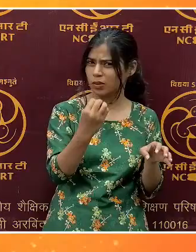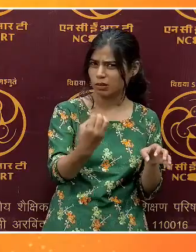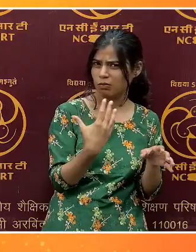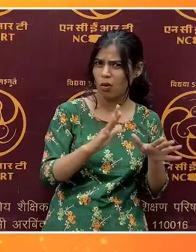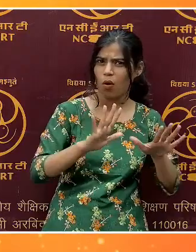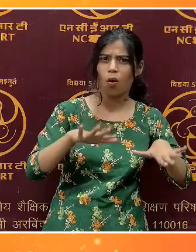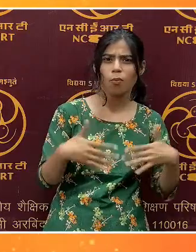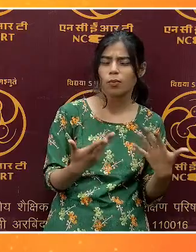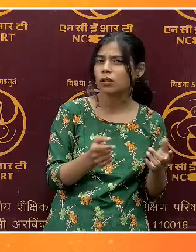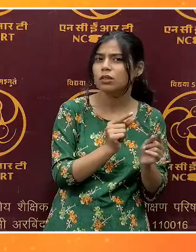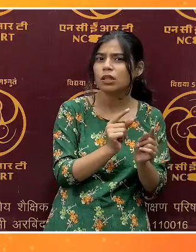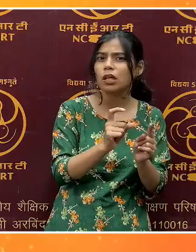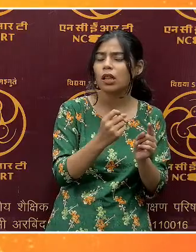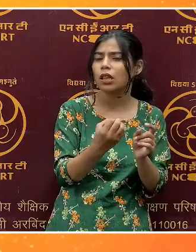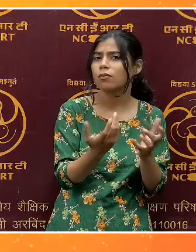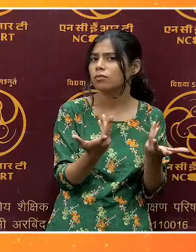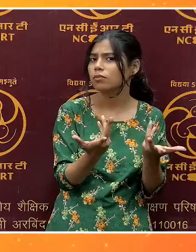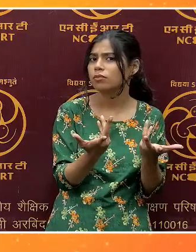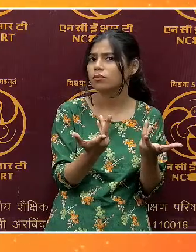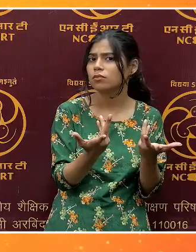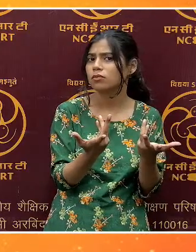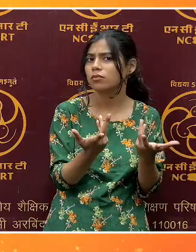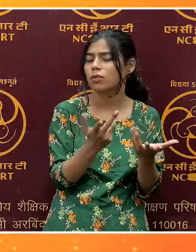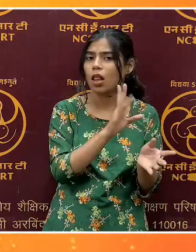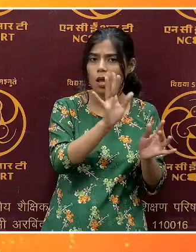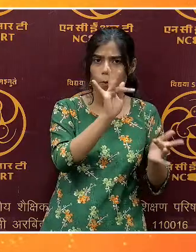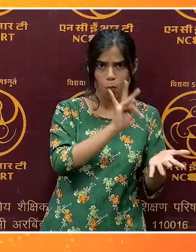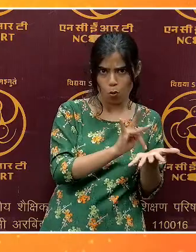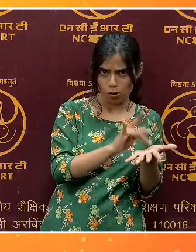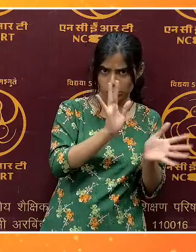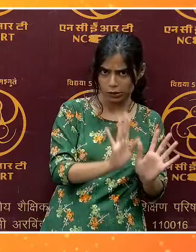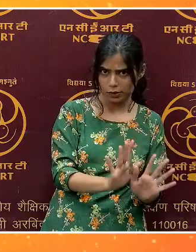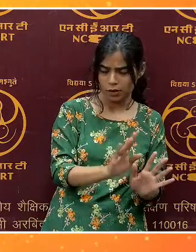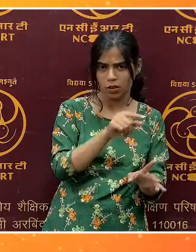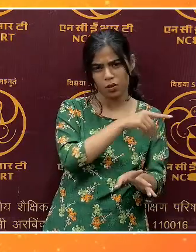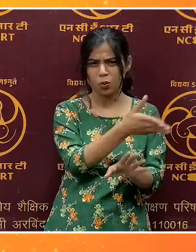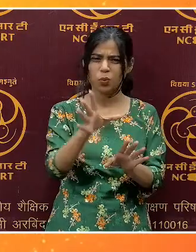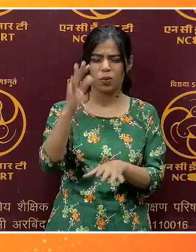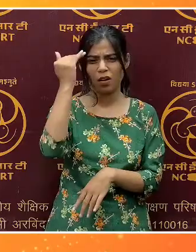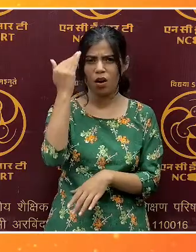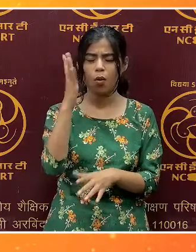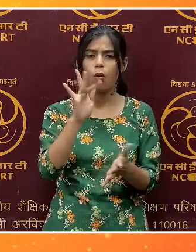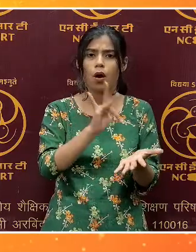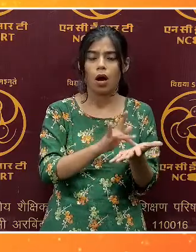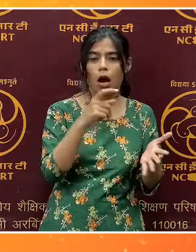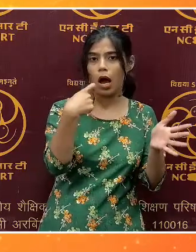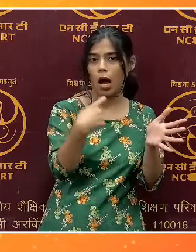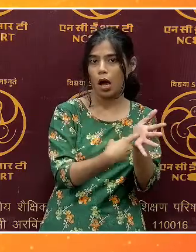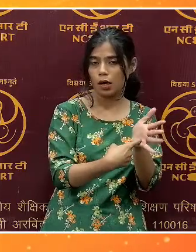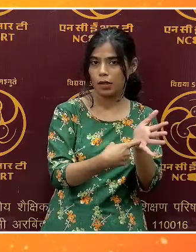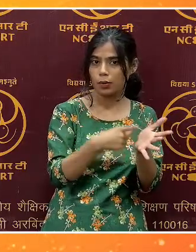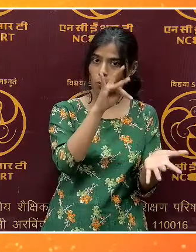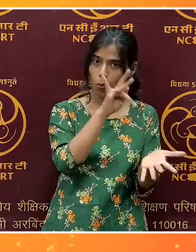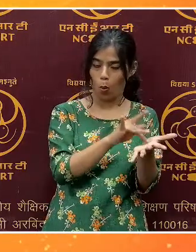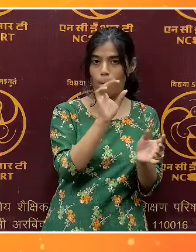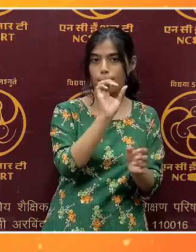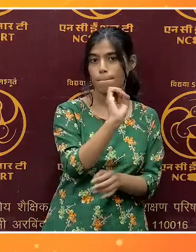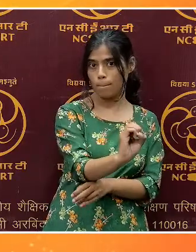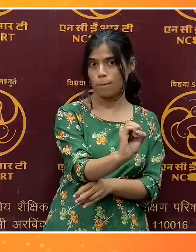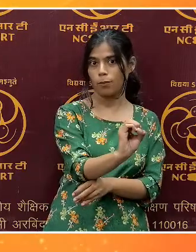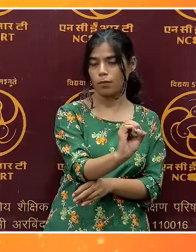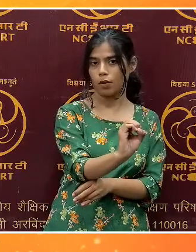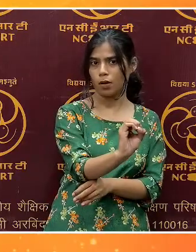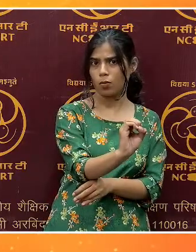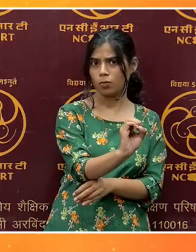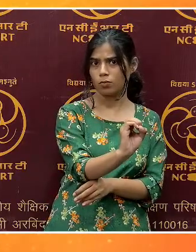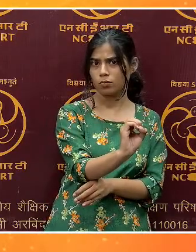P? We have initial position, we know it is at a distance r from the initial point O. Right. But